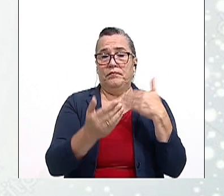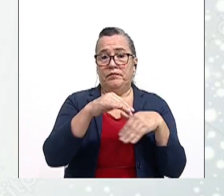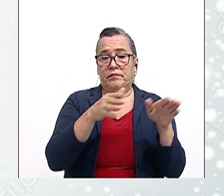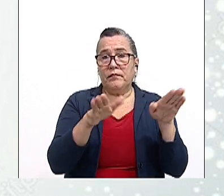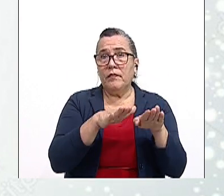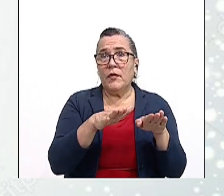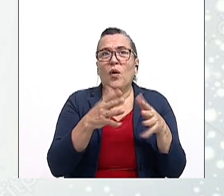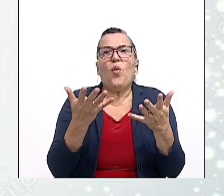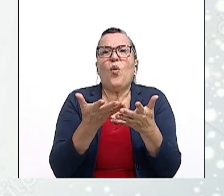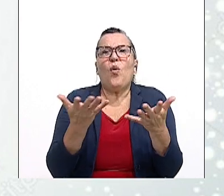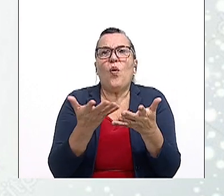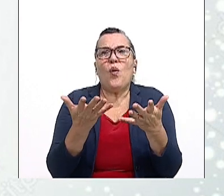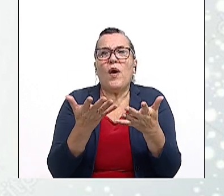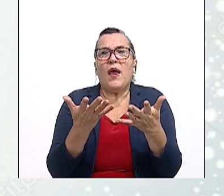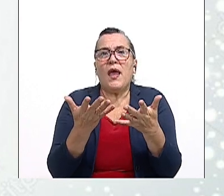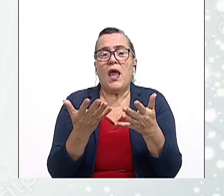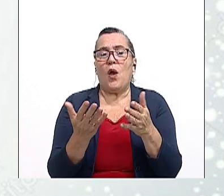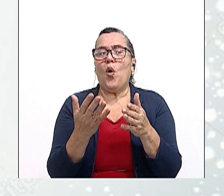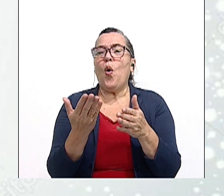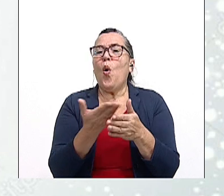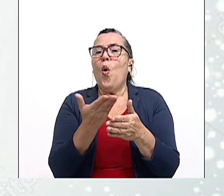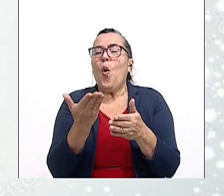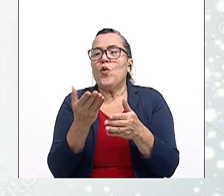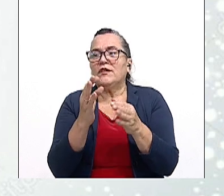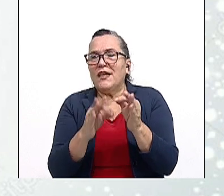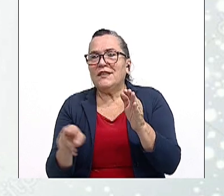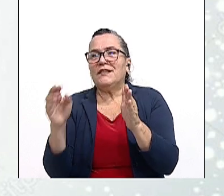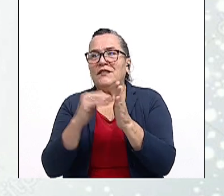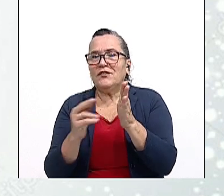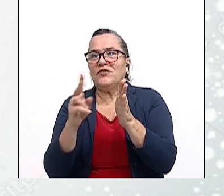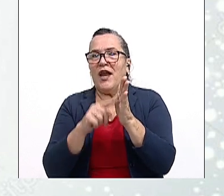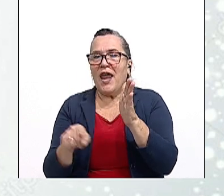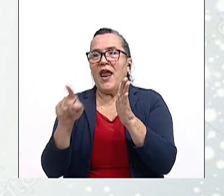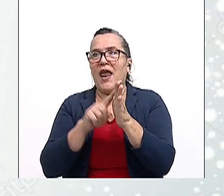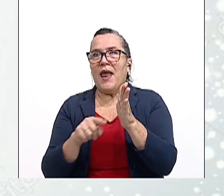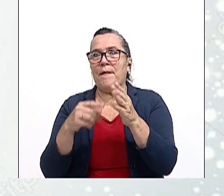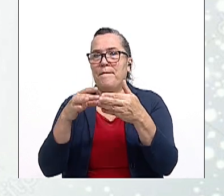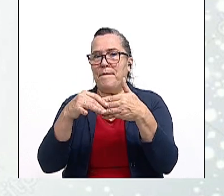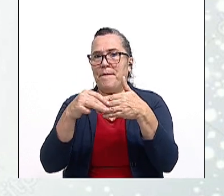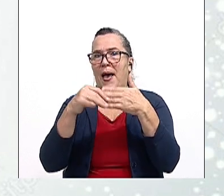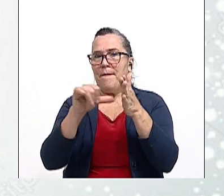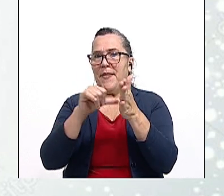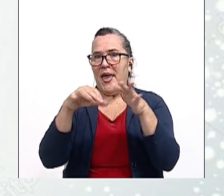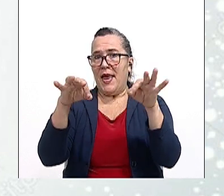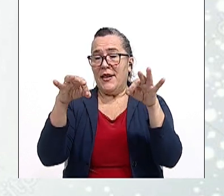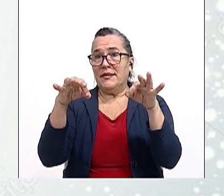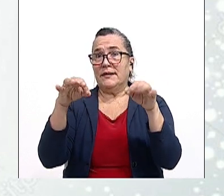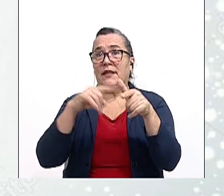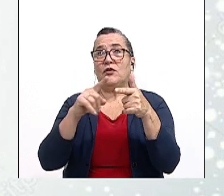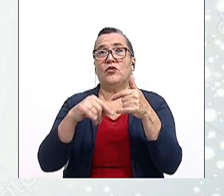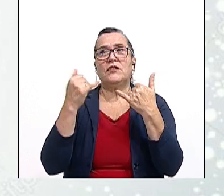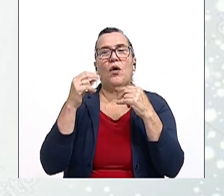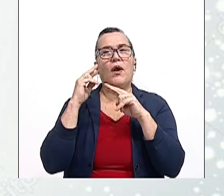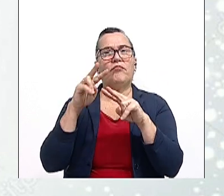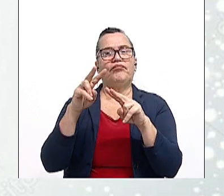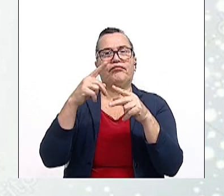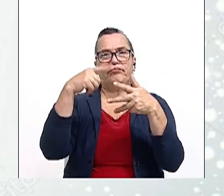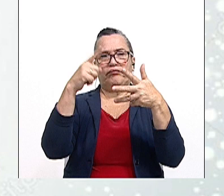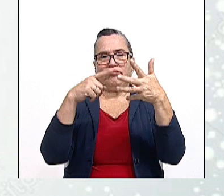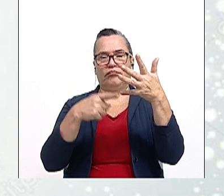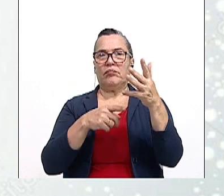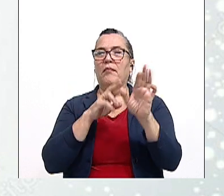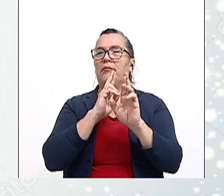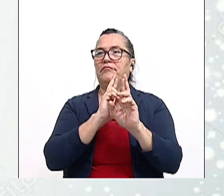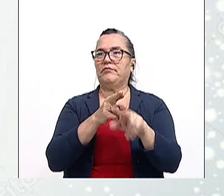Wrap gifts in fabric or with recycled papers. Okay, so now let's check the